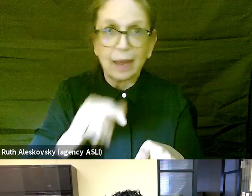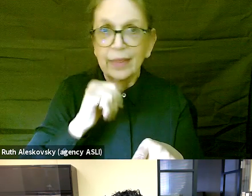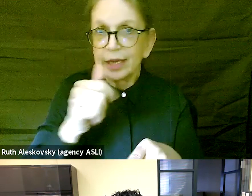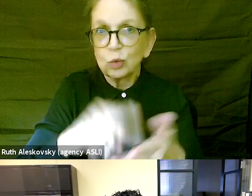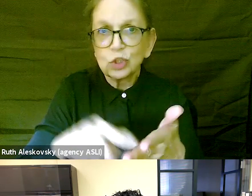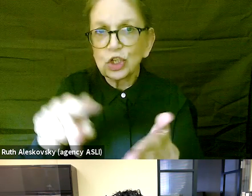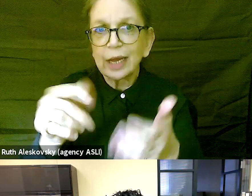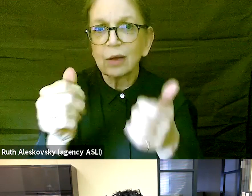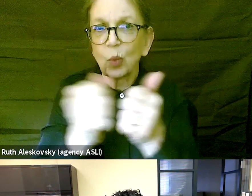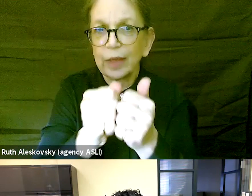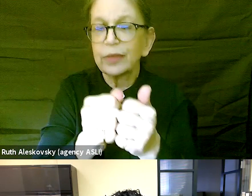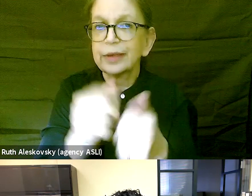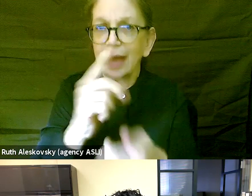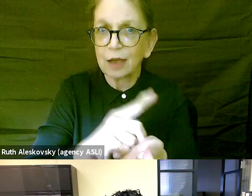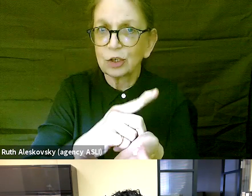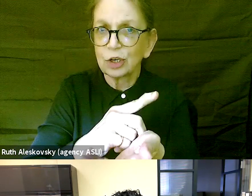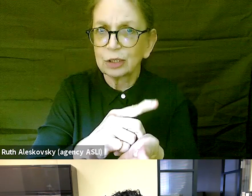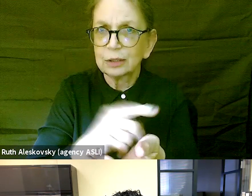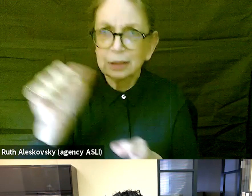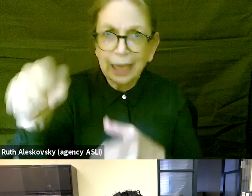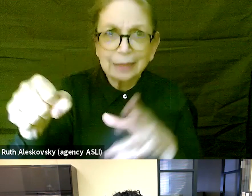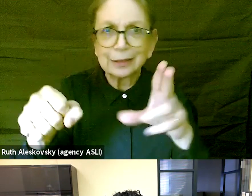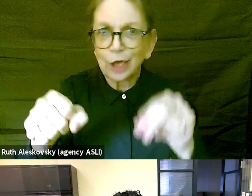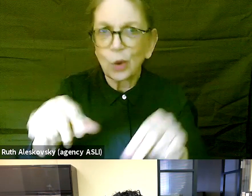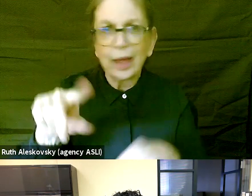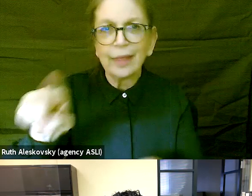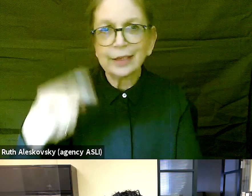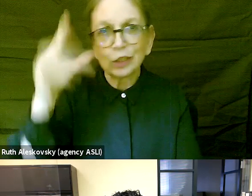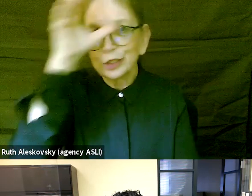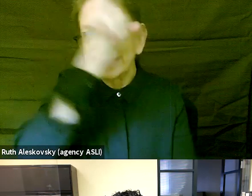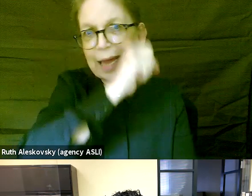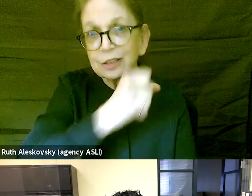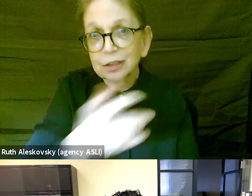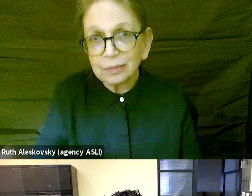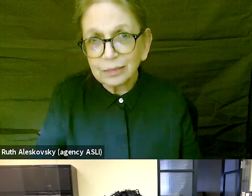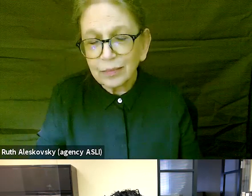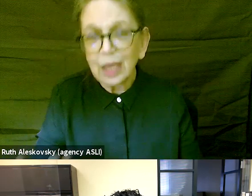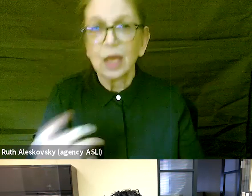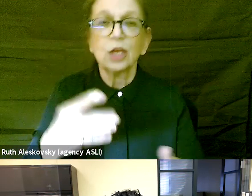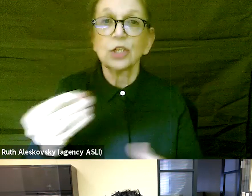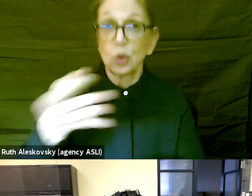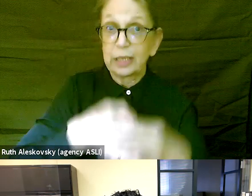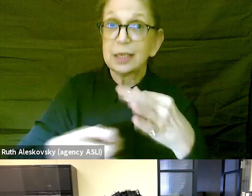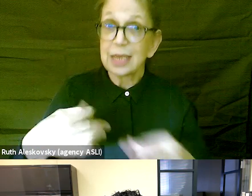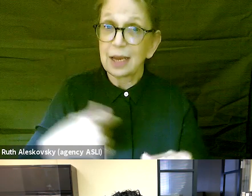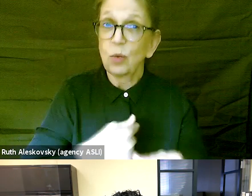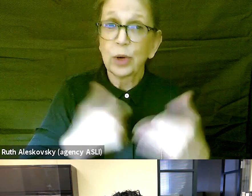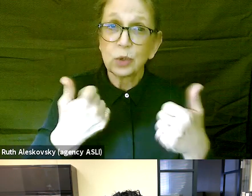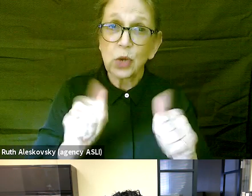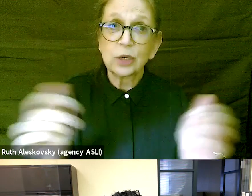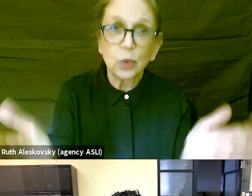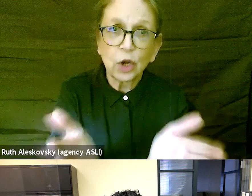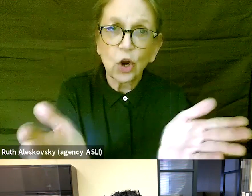their doctor about it. They just make that assumption. And so encouraging them to really speak to their doctor and have